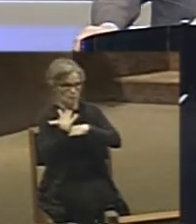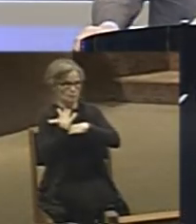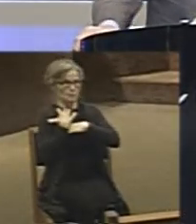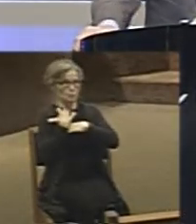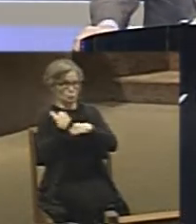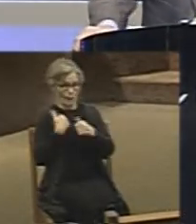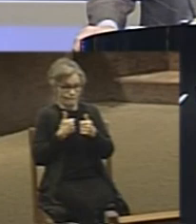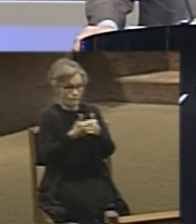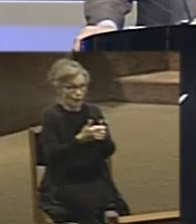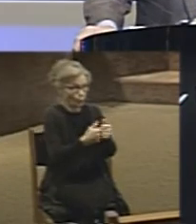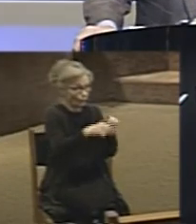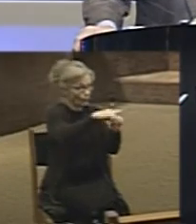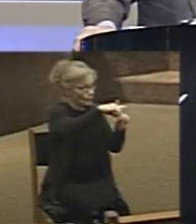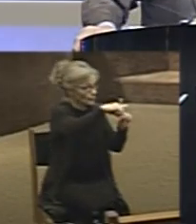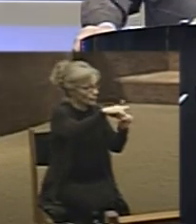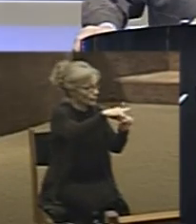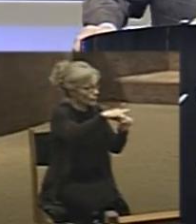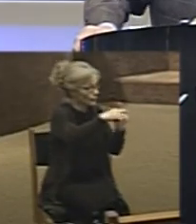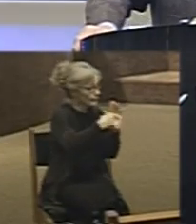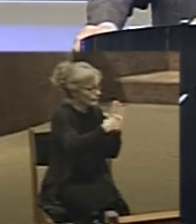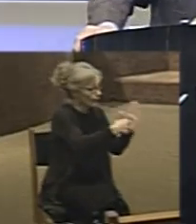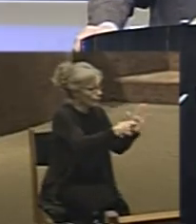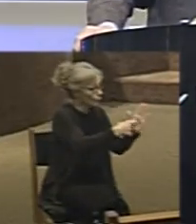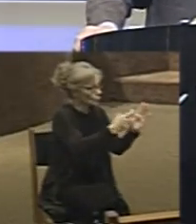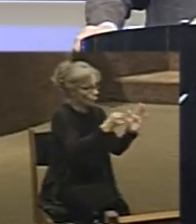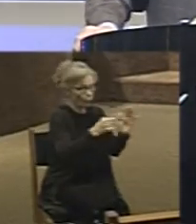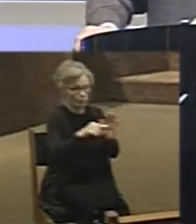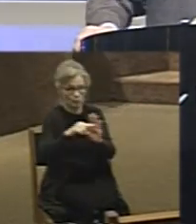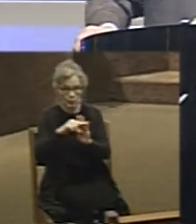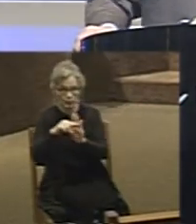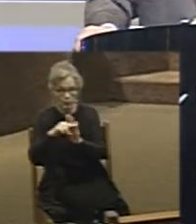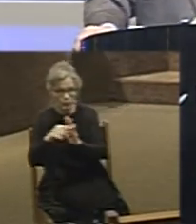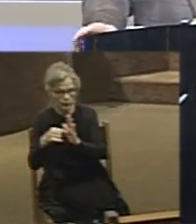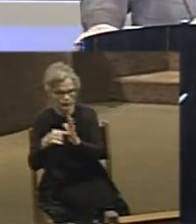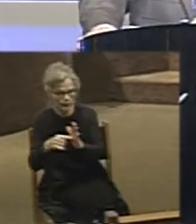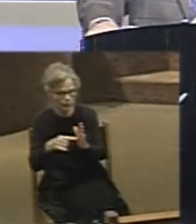you follow, are they leading me nearer